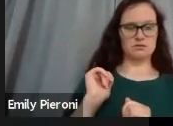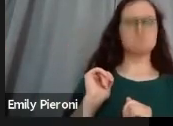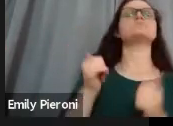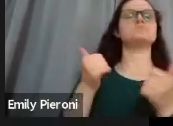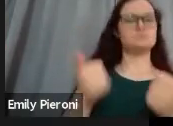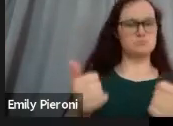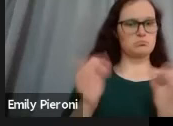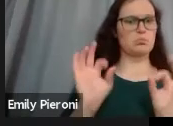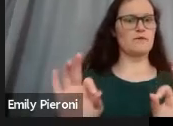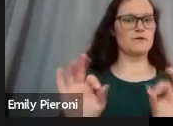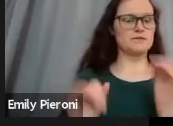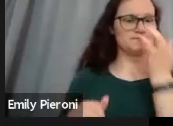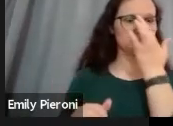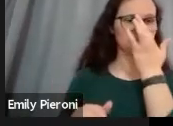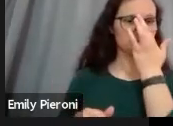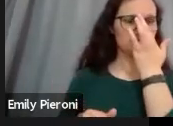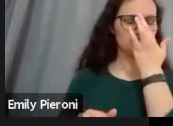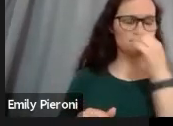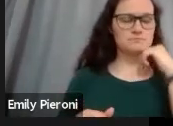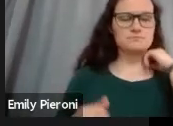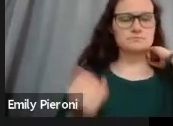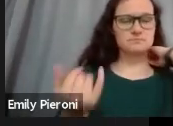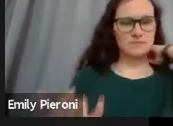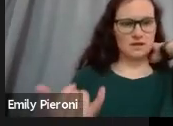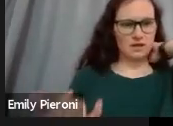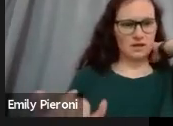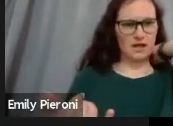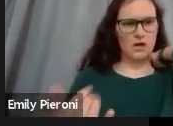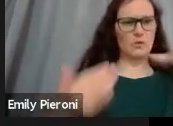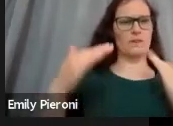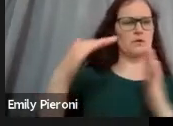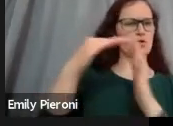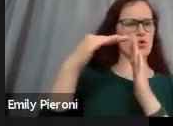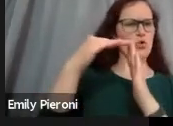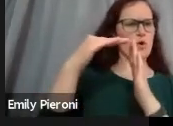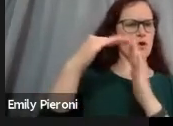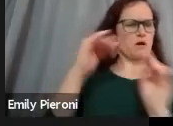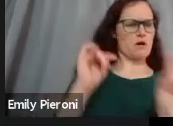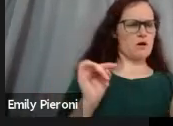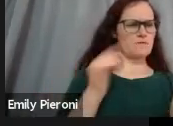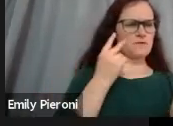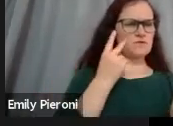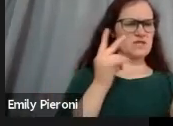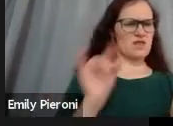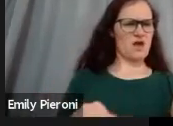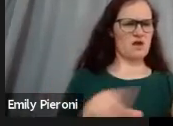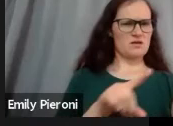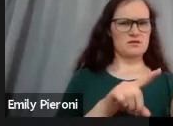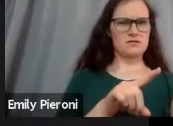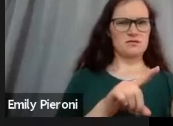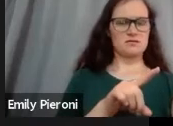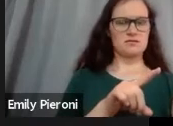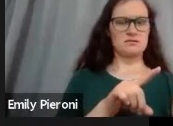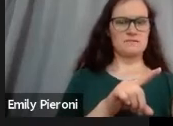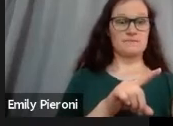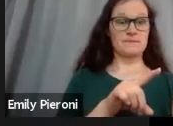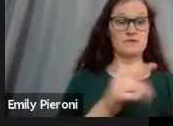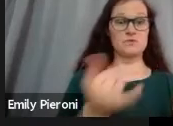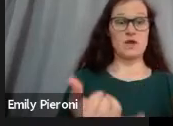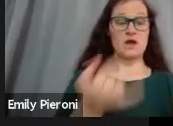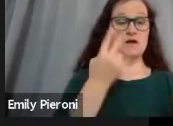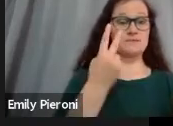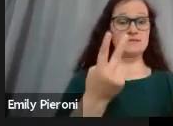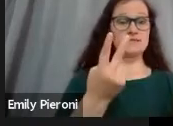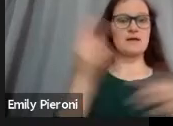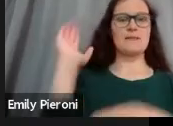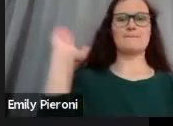Okay. And up in the corner, if you see because what I'm seeing right now is the presenter